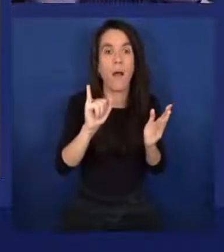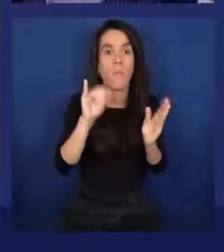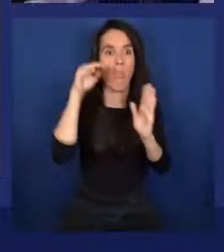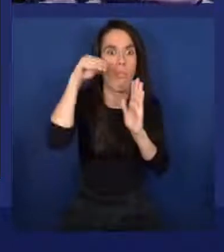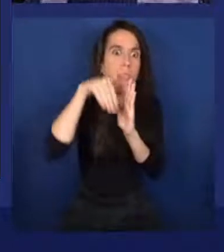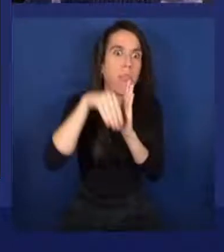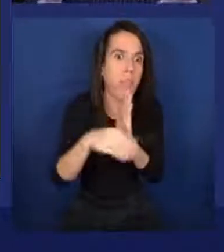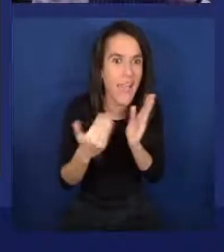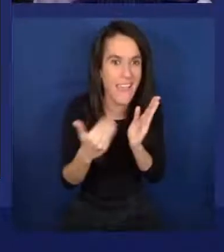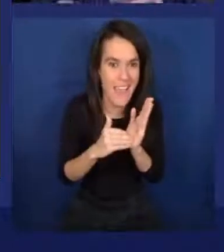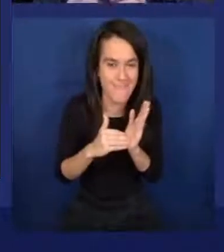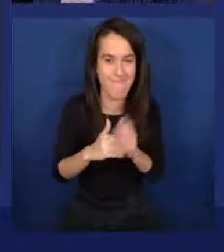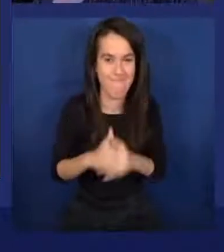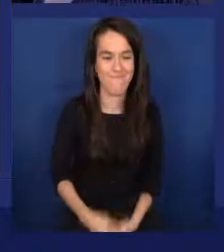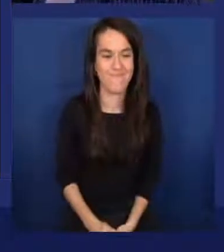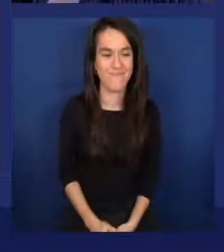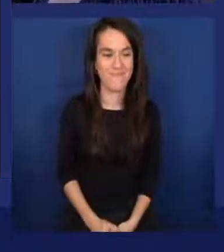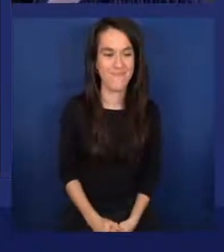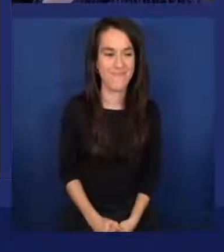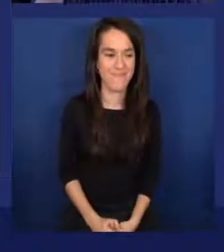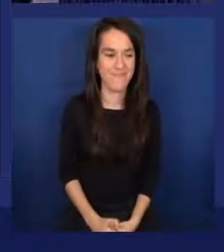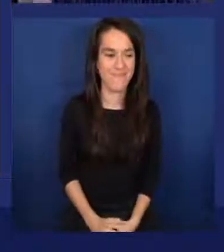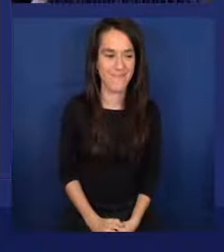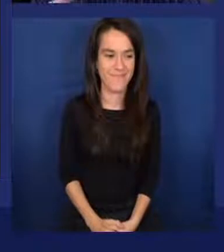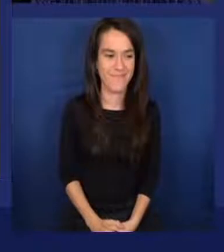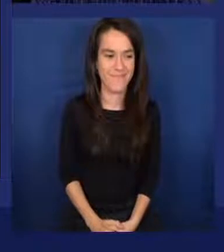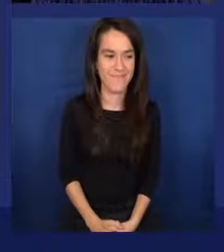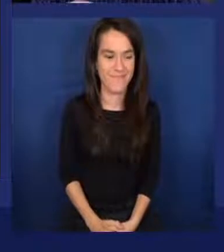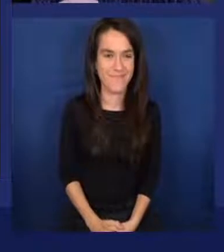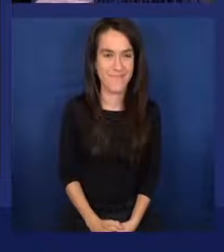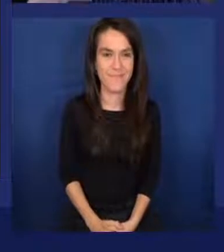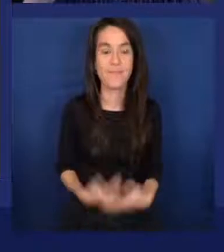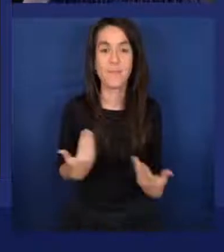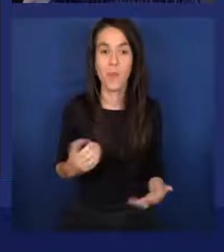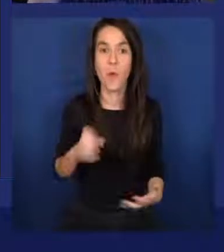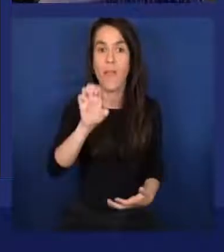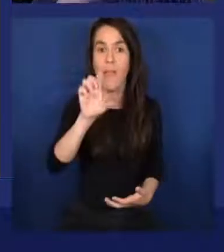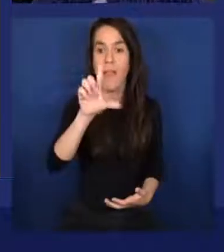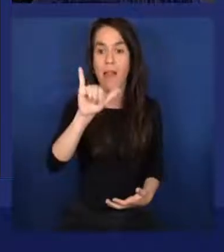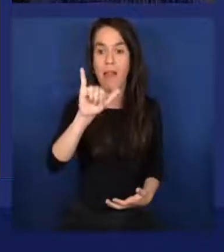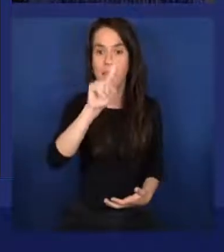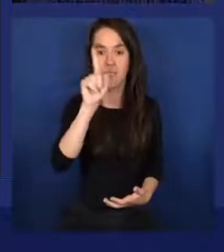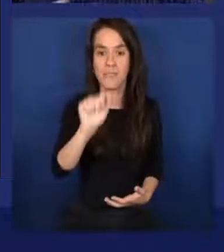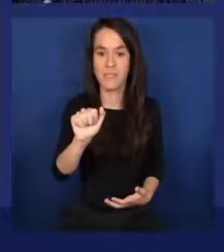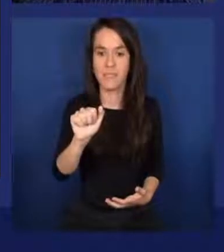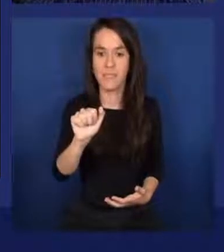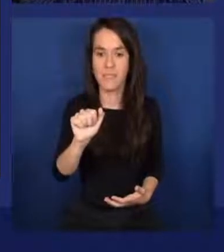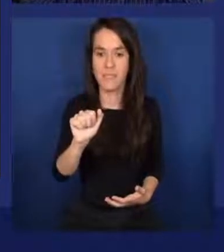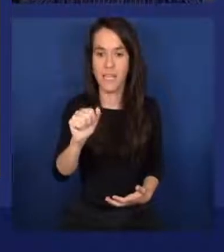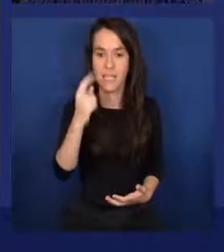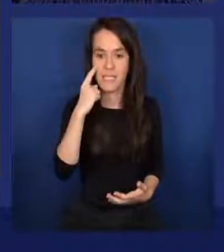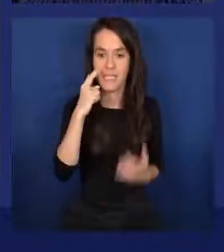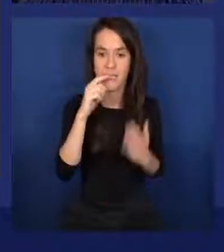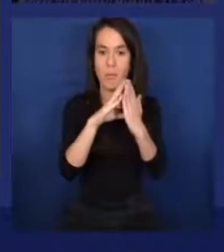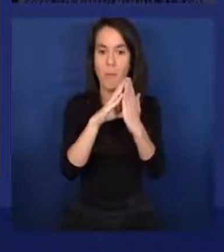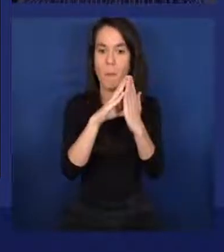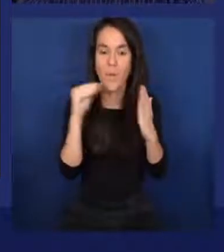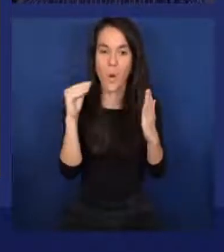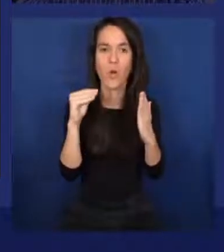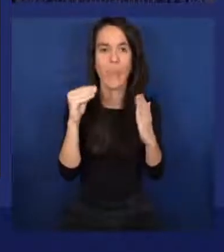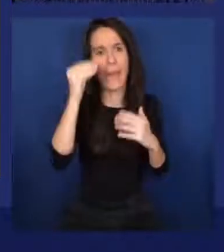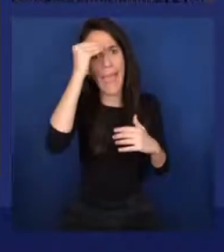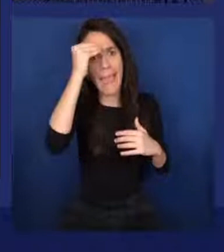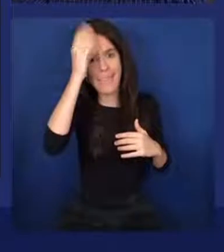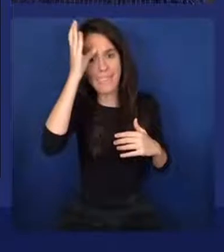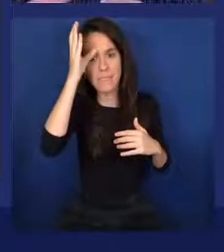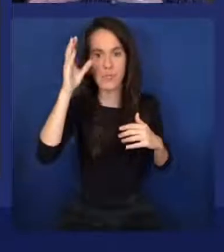I've talked about so far were very much decision tree models. Eliza is certainly a decision tree model, and all of these expert systems fall in that class. And